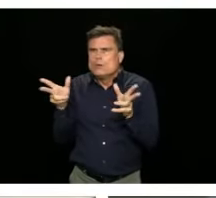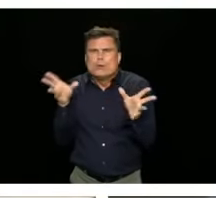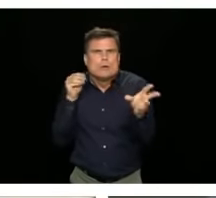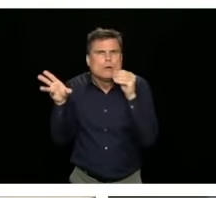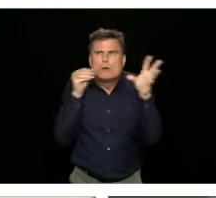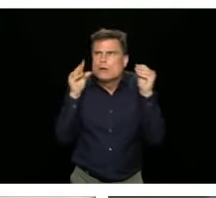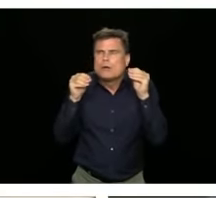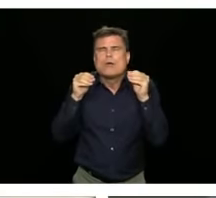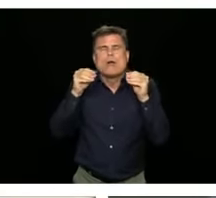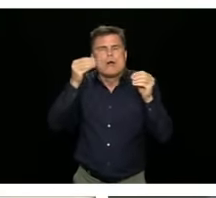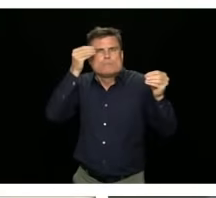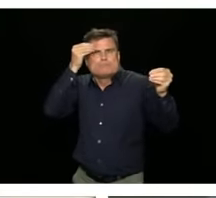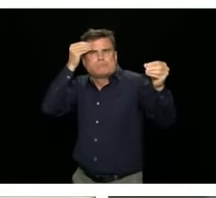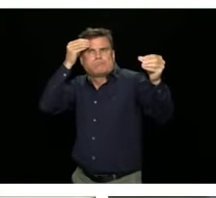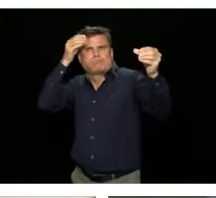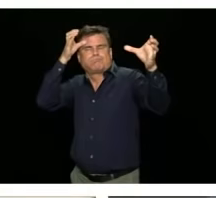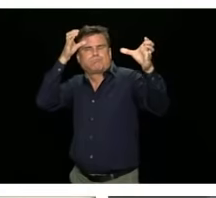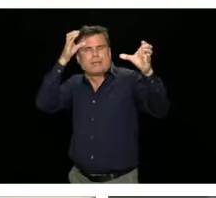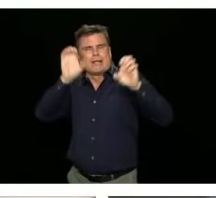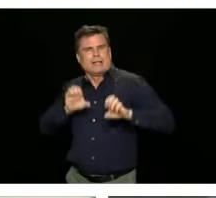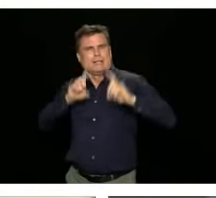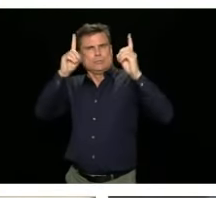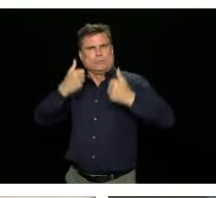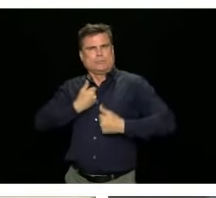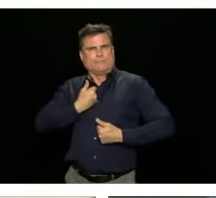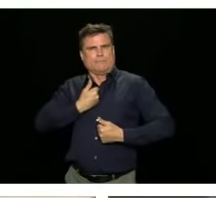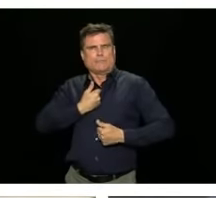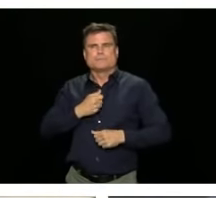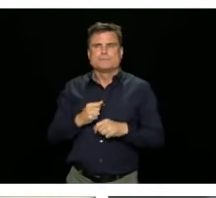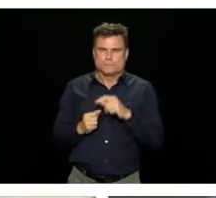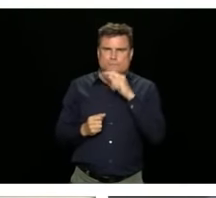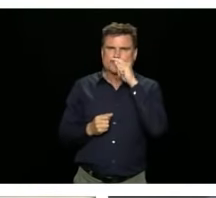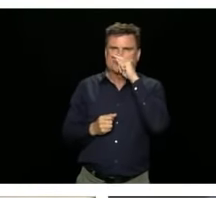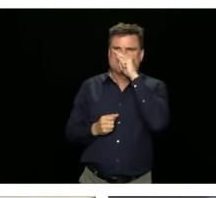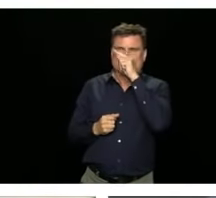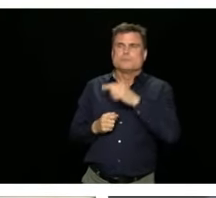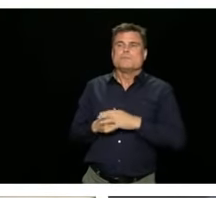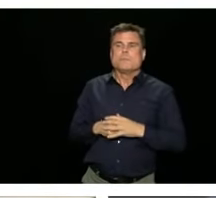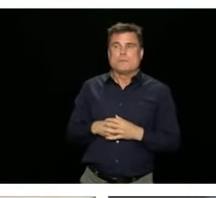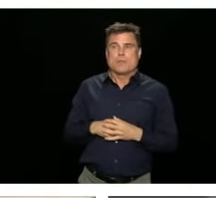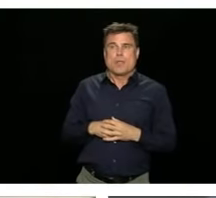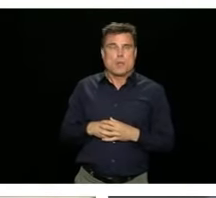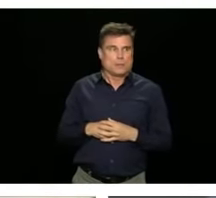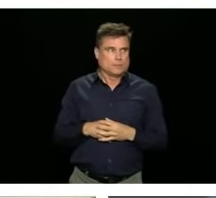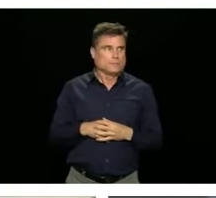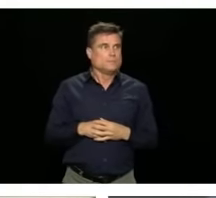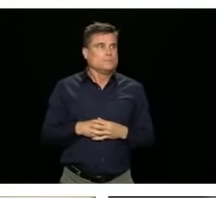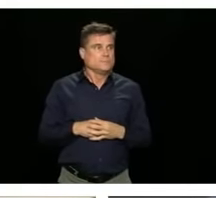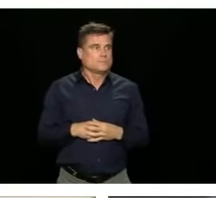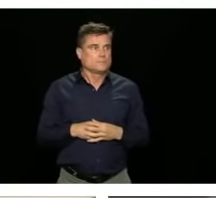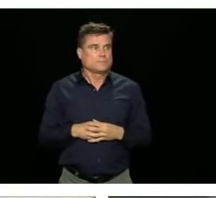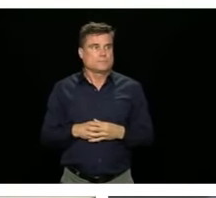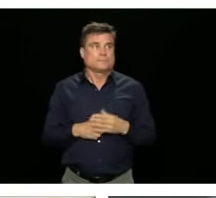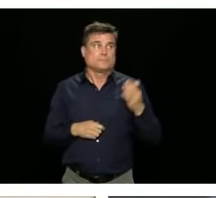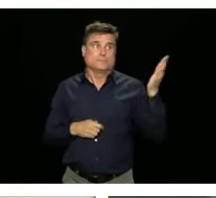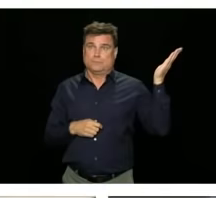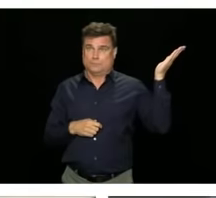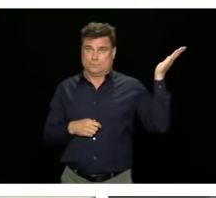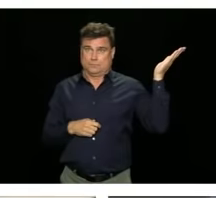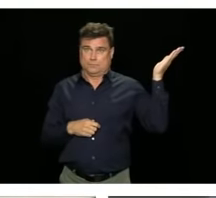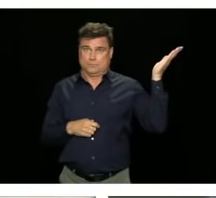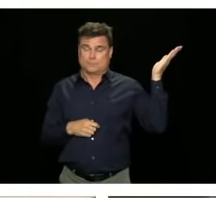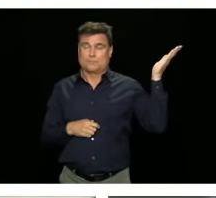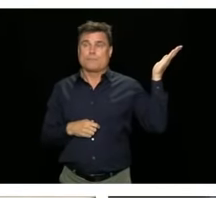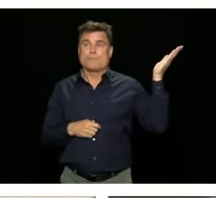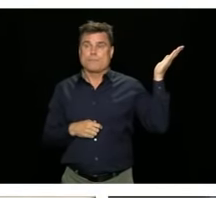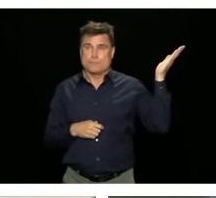great analogy that Dr. Beverly Tatum has created called the conveyor belt